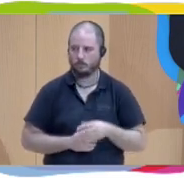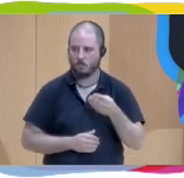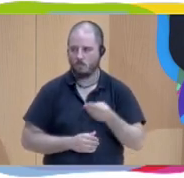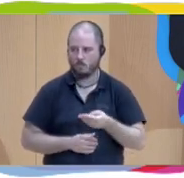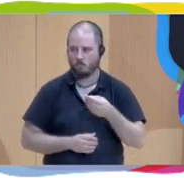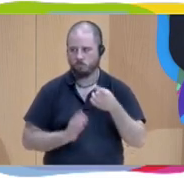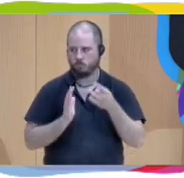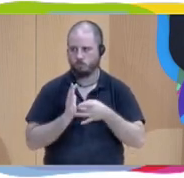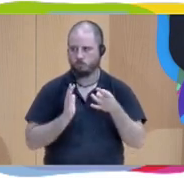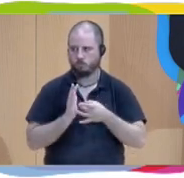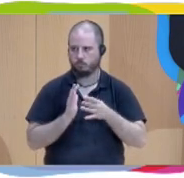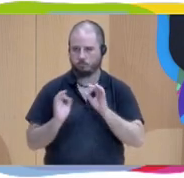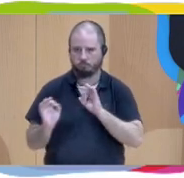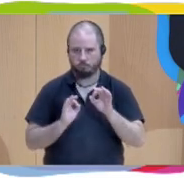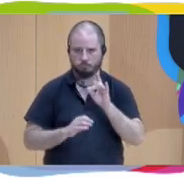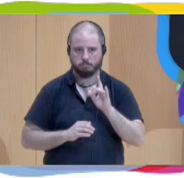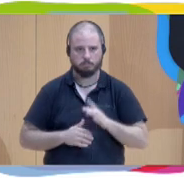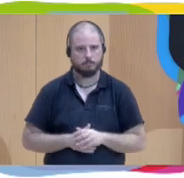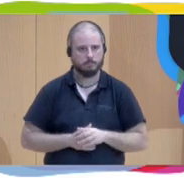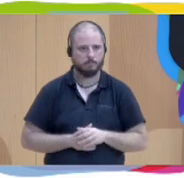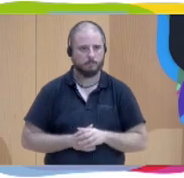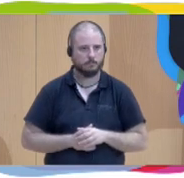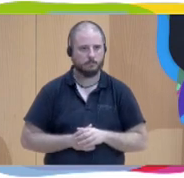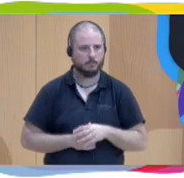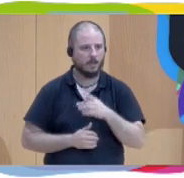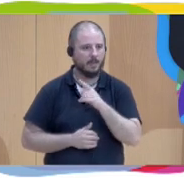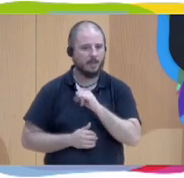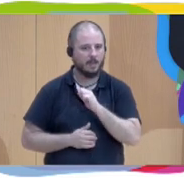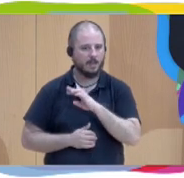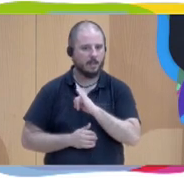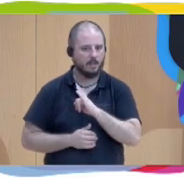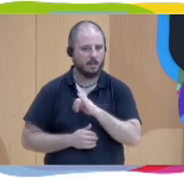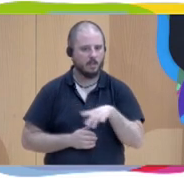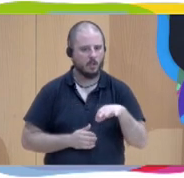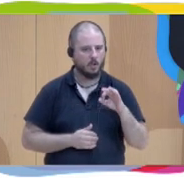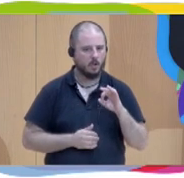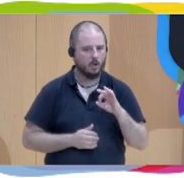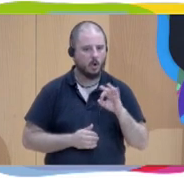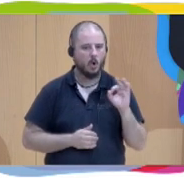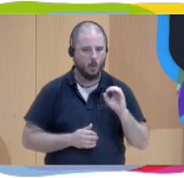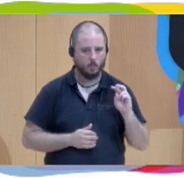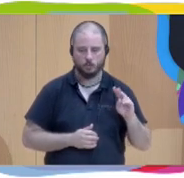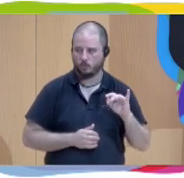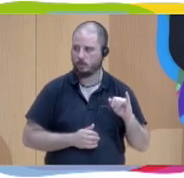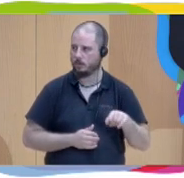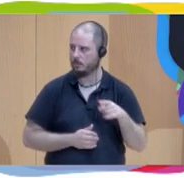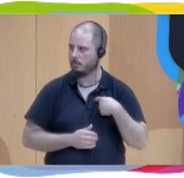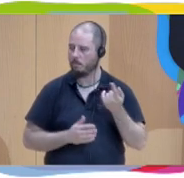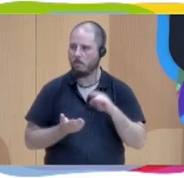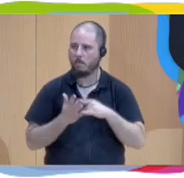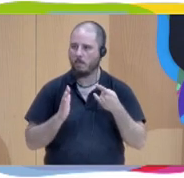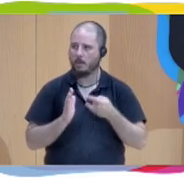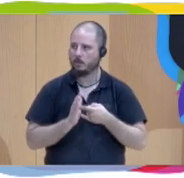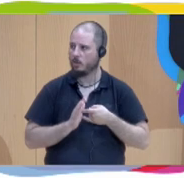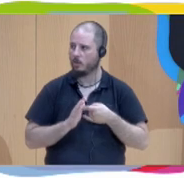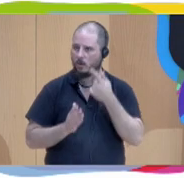start doing. good. Katri, Auti, ¿nos podríais trasladar la metodología de evaluación que habéis